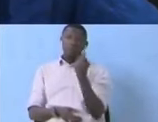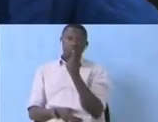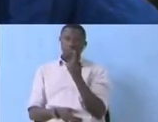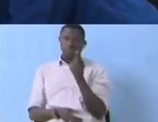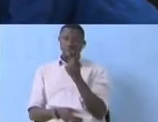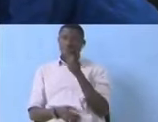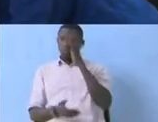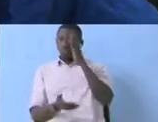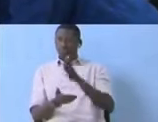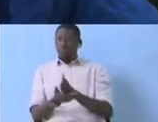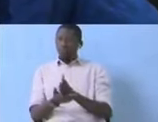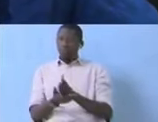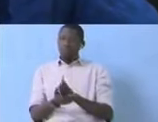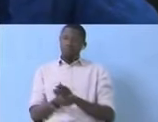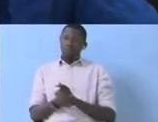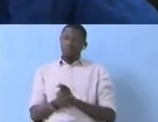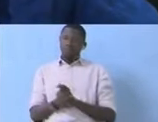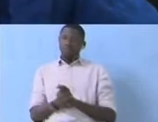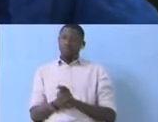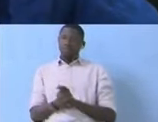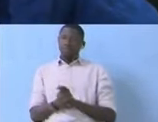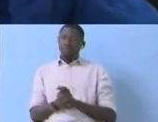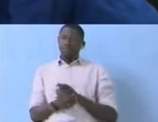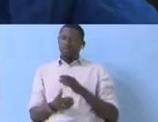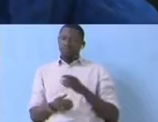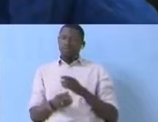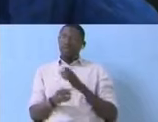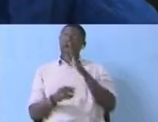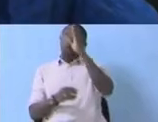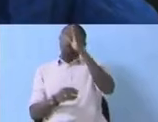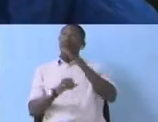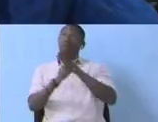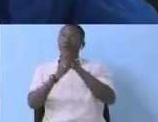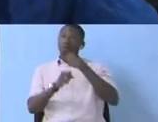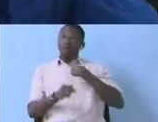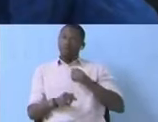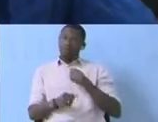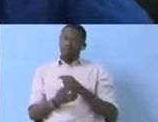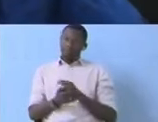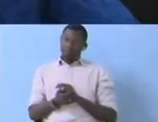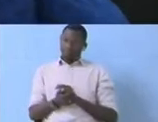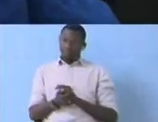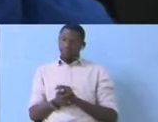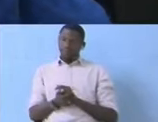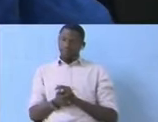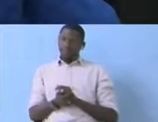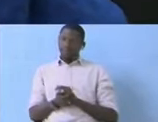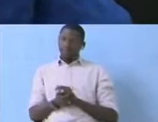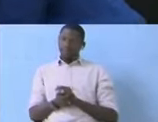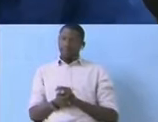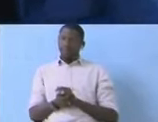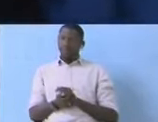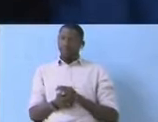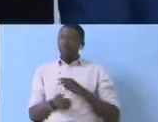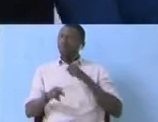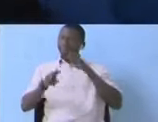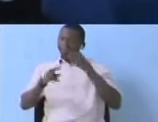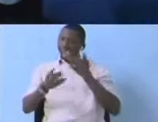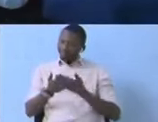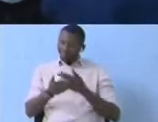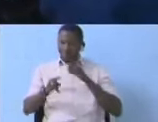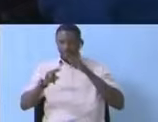Tonya. Ute Femfola Memanke Tonya. So help me God. Uto Alama Ale Ndema. Alandema. You may be seated, Mr.